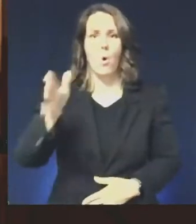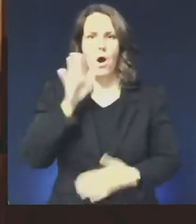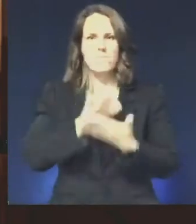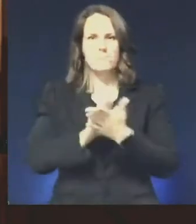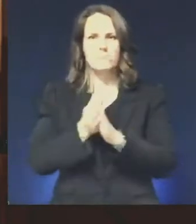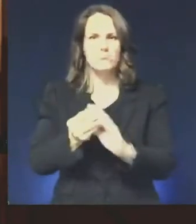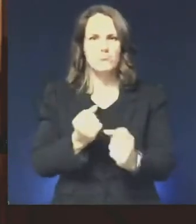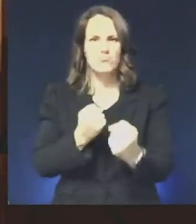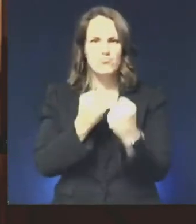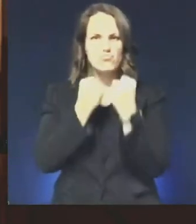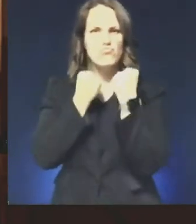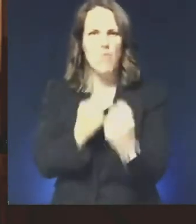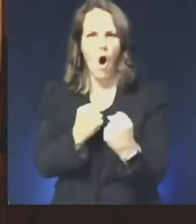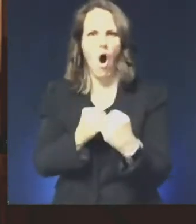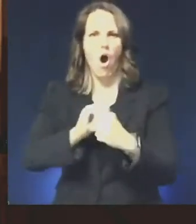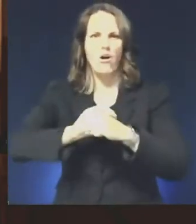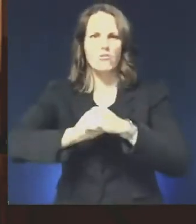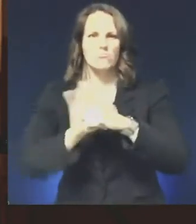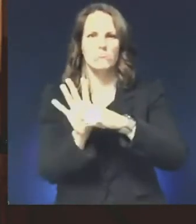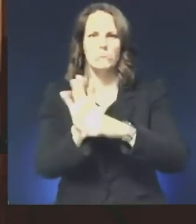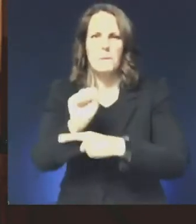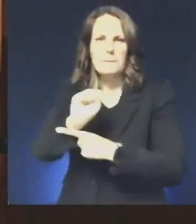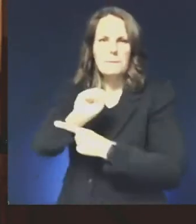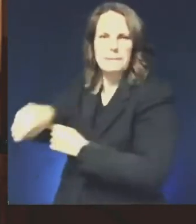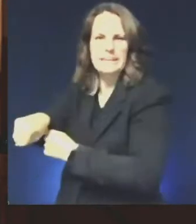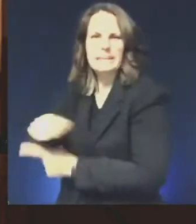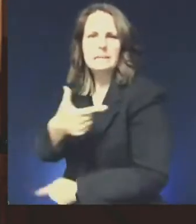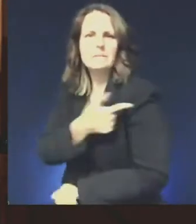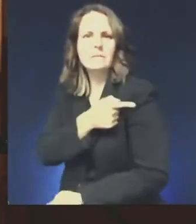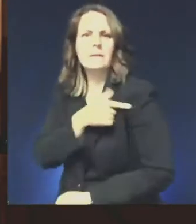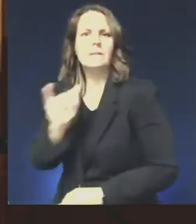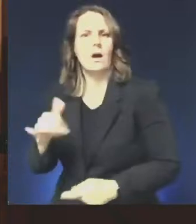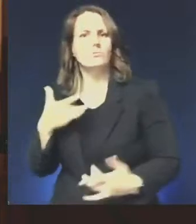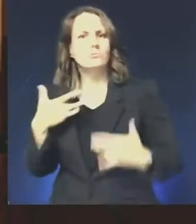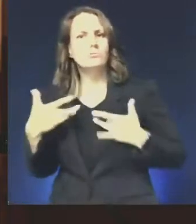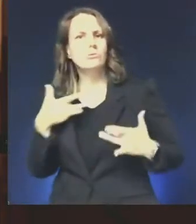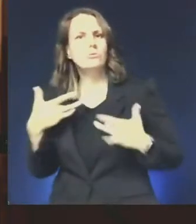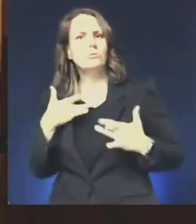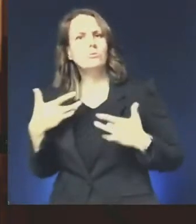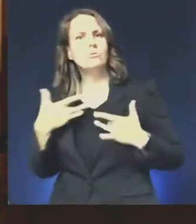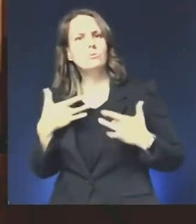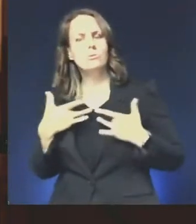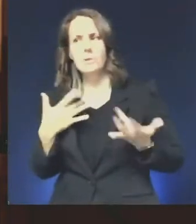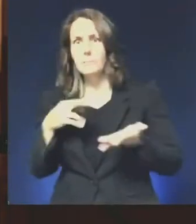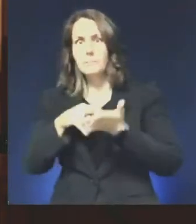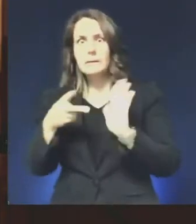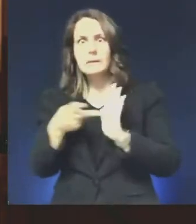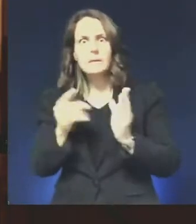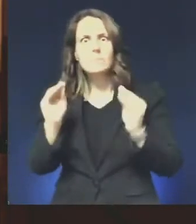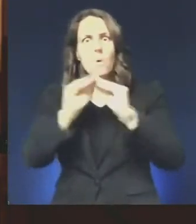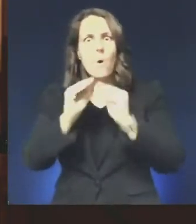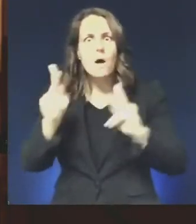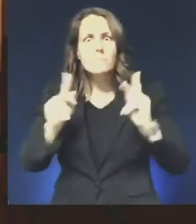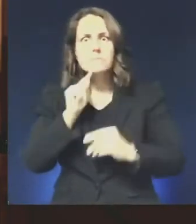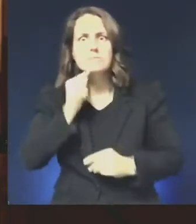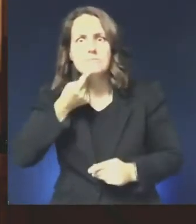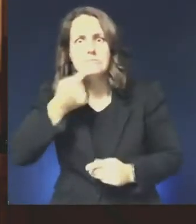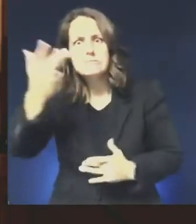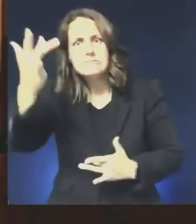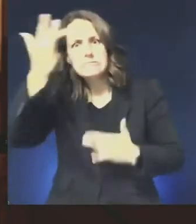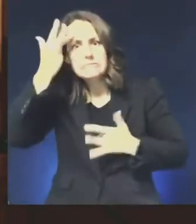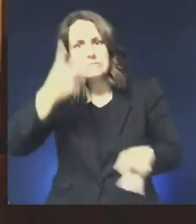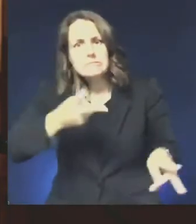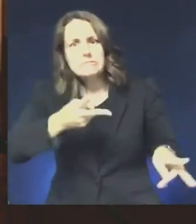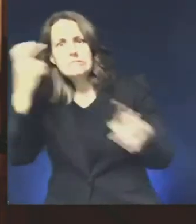infectious or virulent, causing more serious disease than Delta does. And so